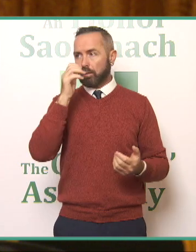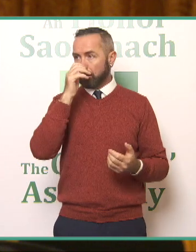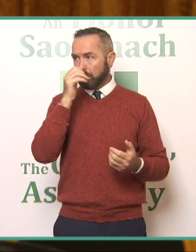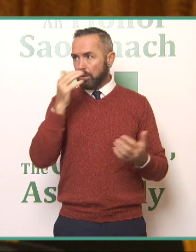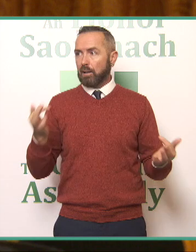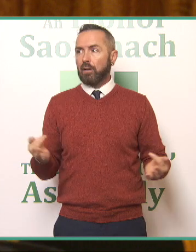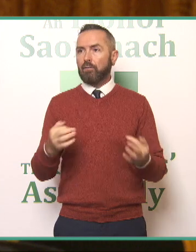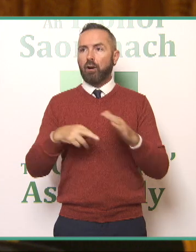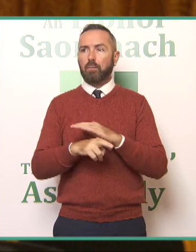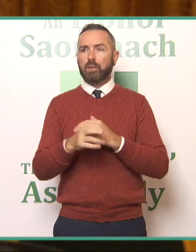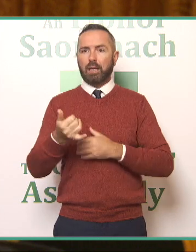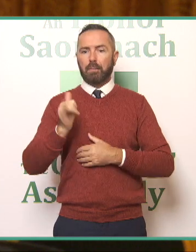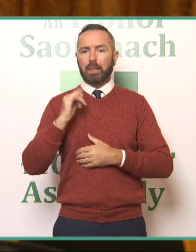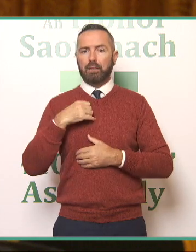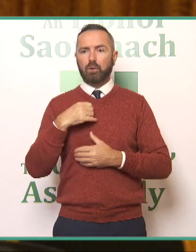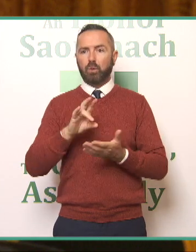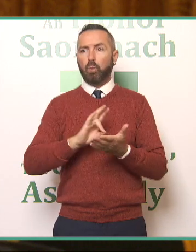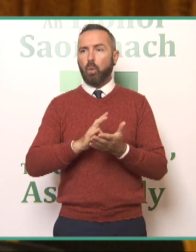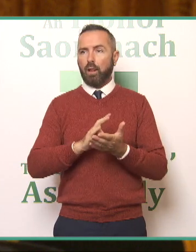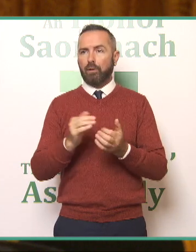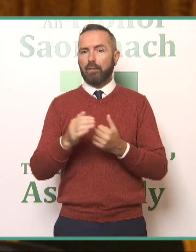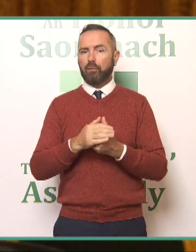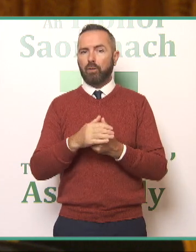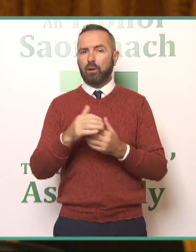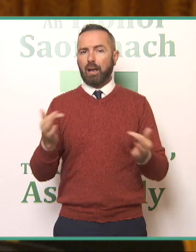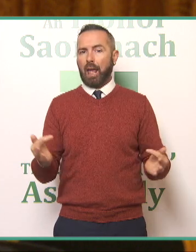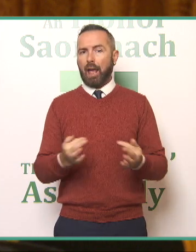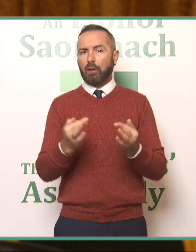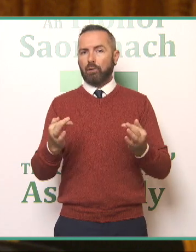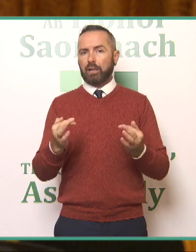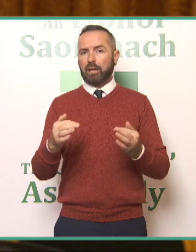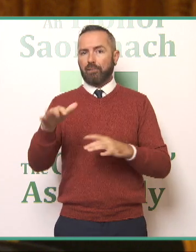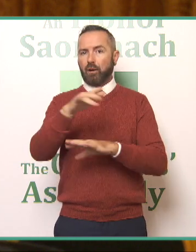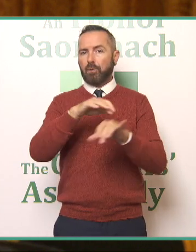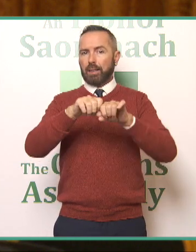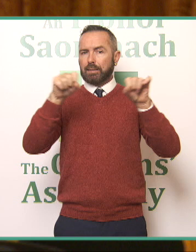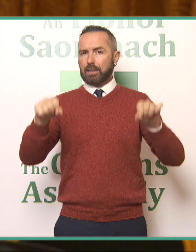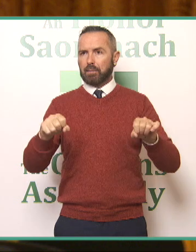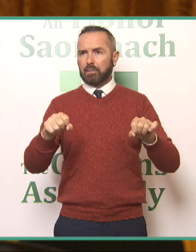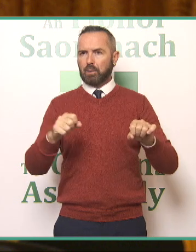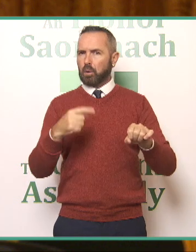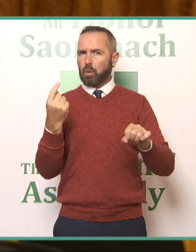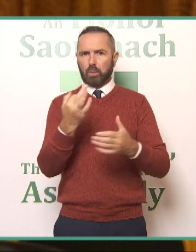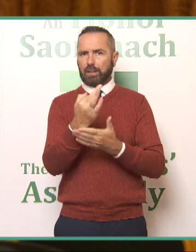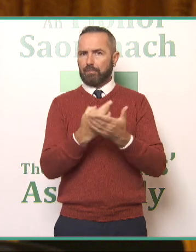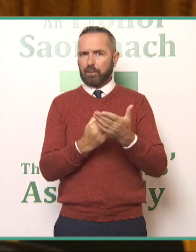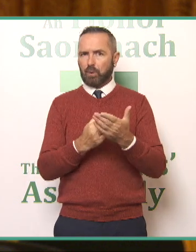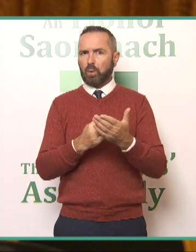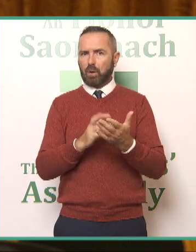farmers being able to qualify for the agri-environmental schemes. I was actually surprised at how few farmers actually